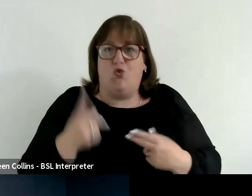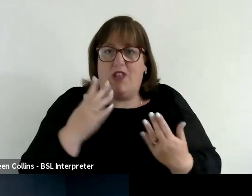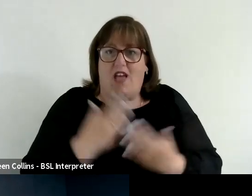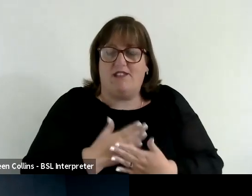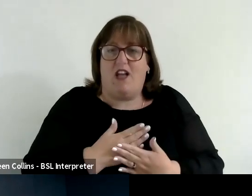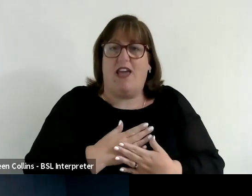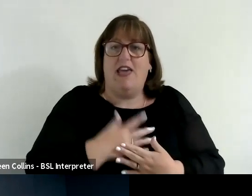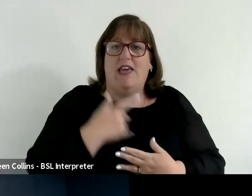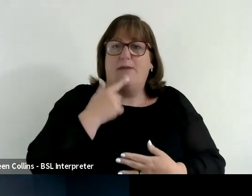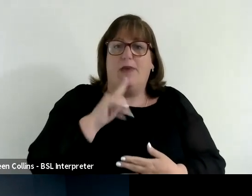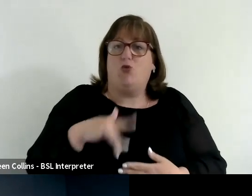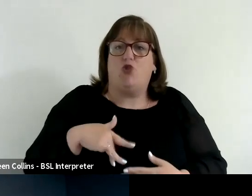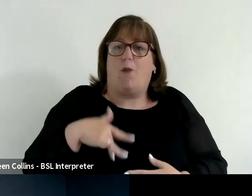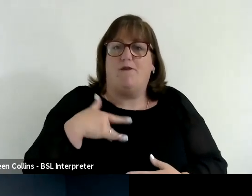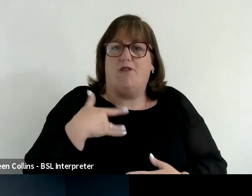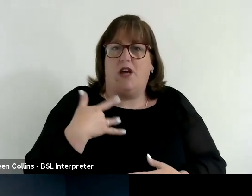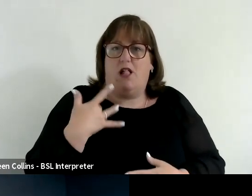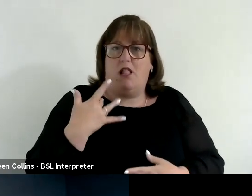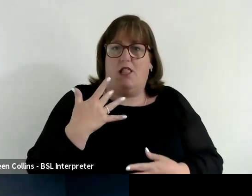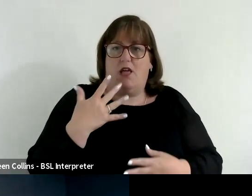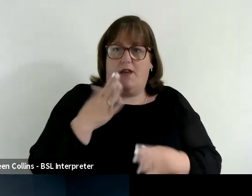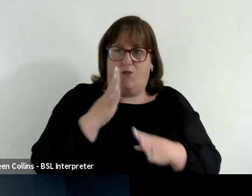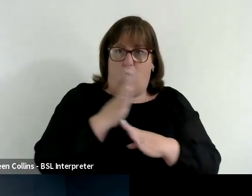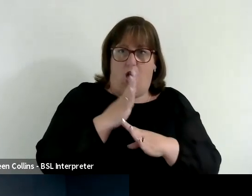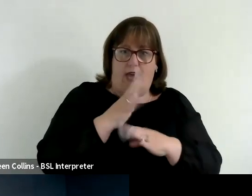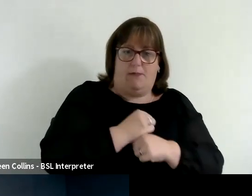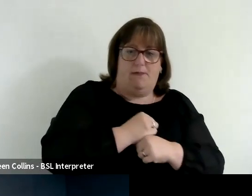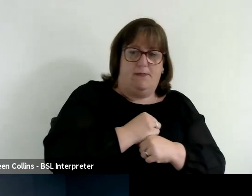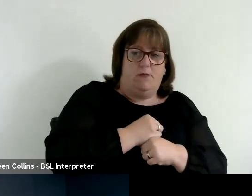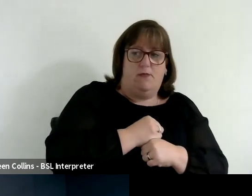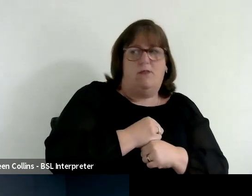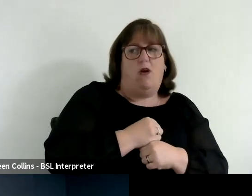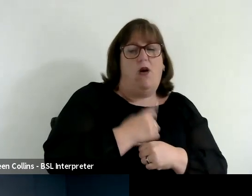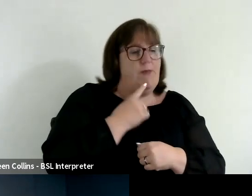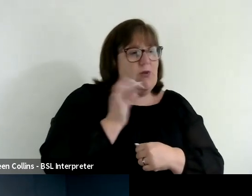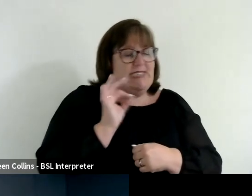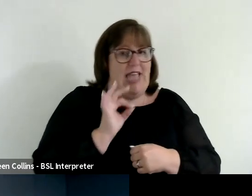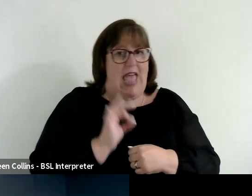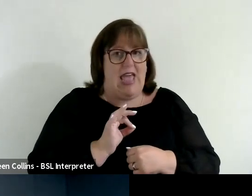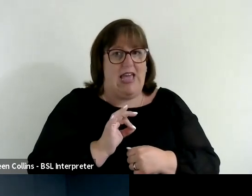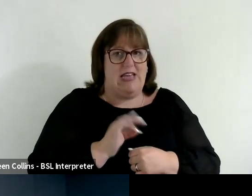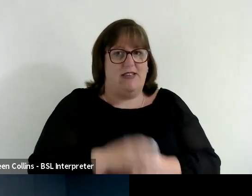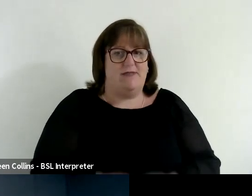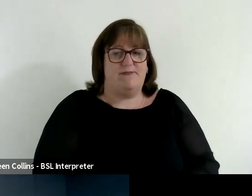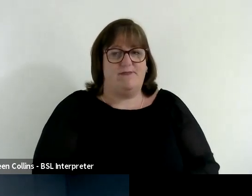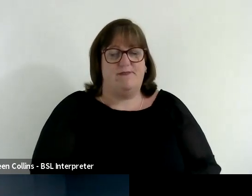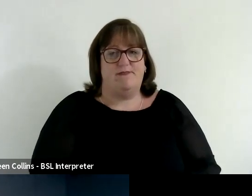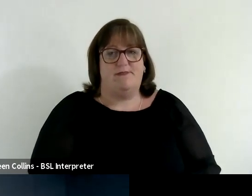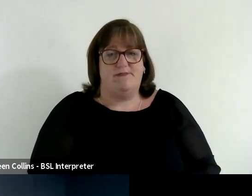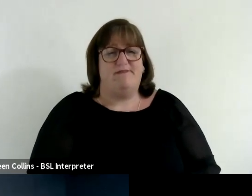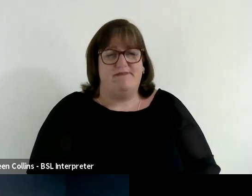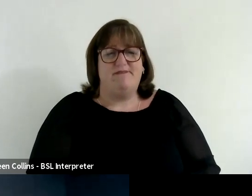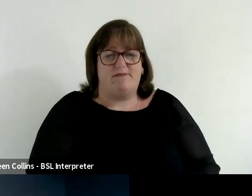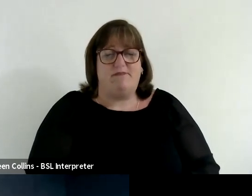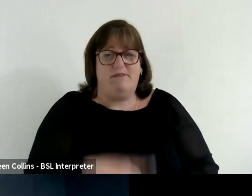in the room anymore. It just becomes another difference, like height, or where you live, or, you know, all the rest of it. I totally believe that, from what I